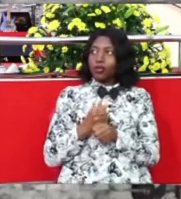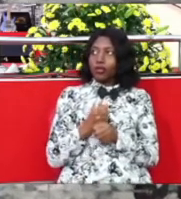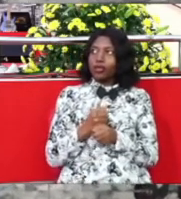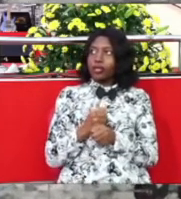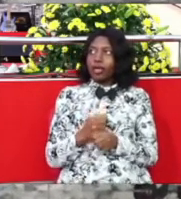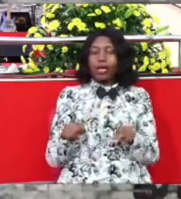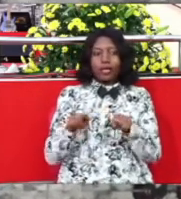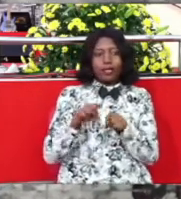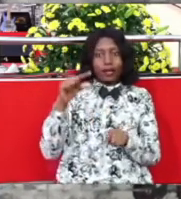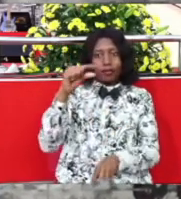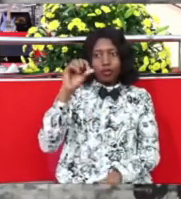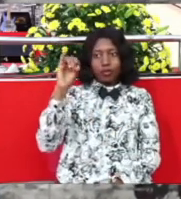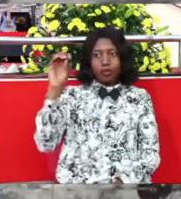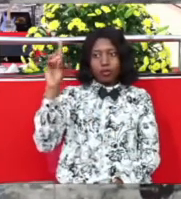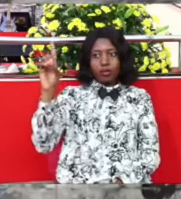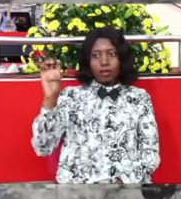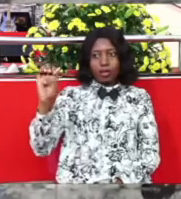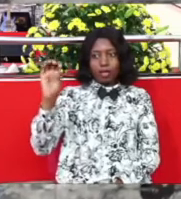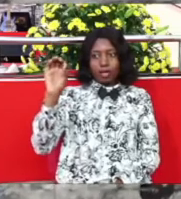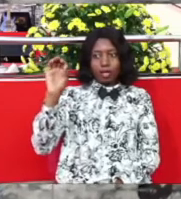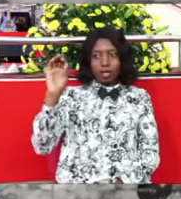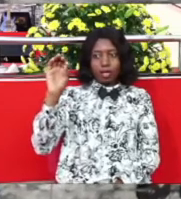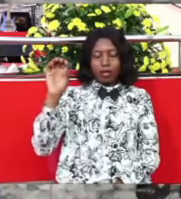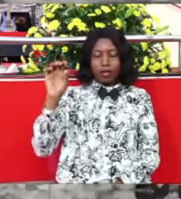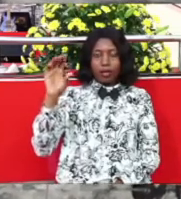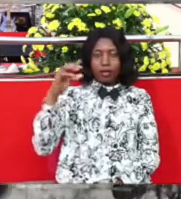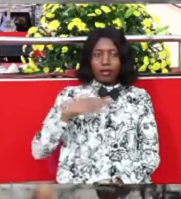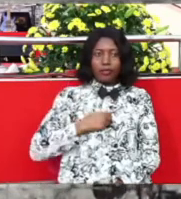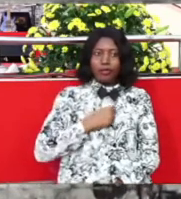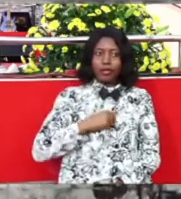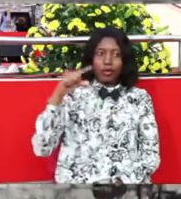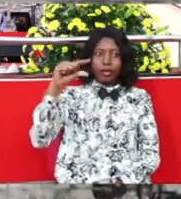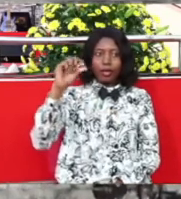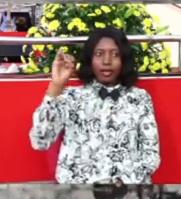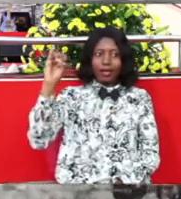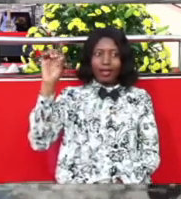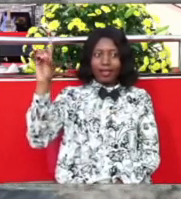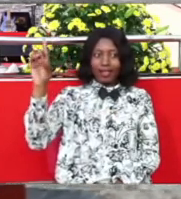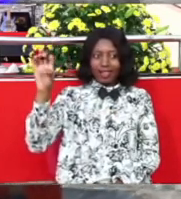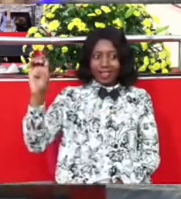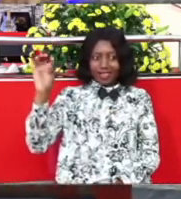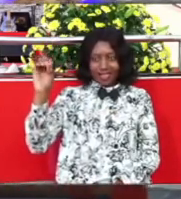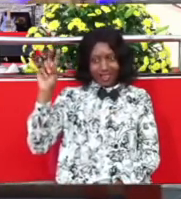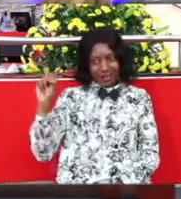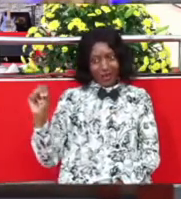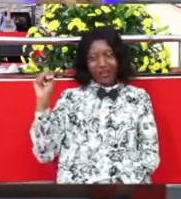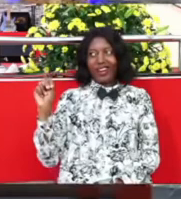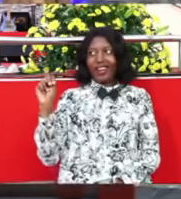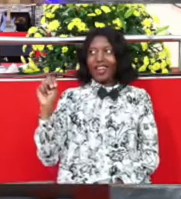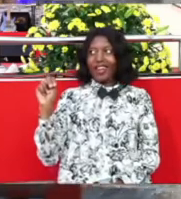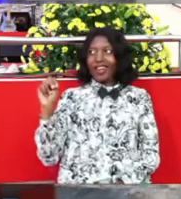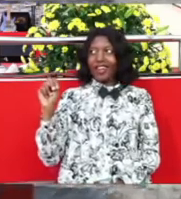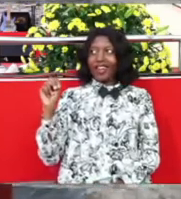placed a fleece on a rock. Aweka a fleece ni alieka kamkeka fulani.